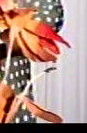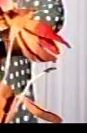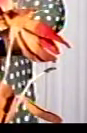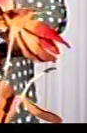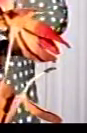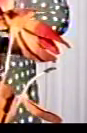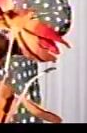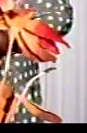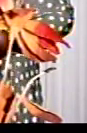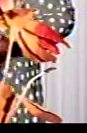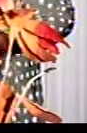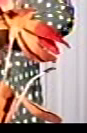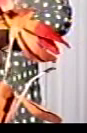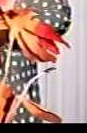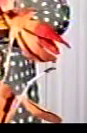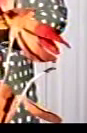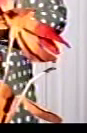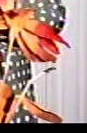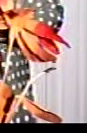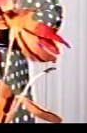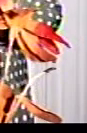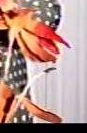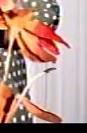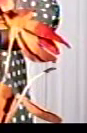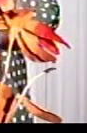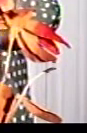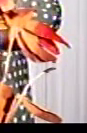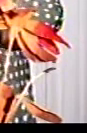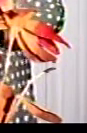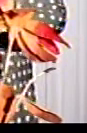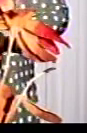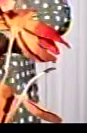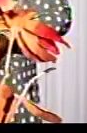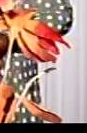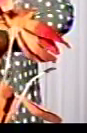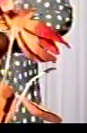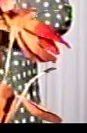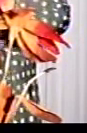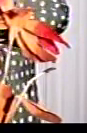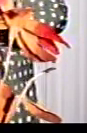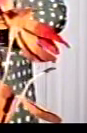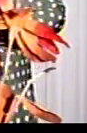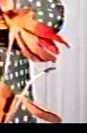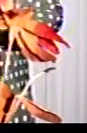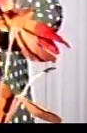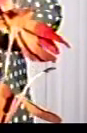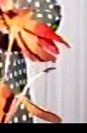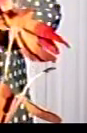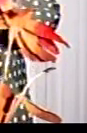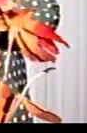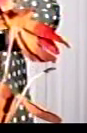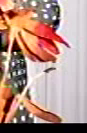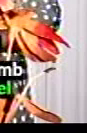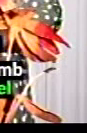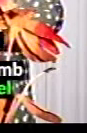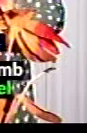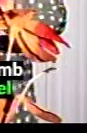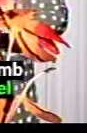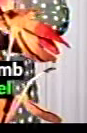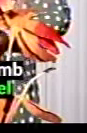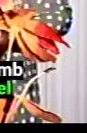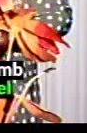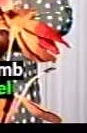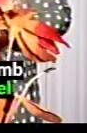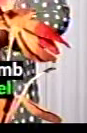honeycomb. More to be desired other than gold, yes, than much fine gold,